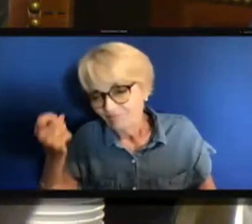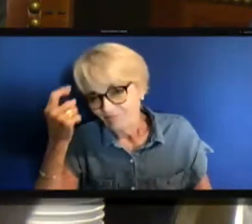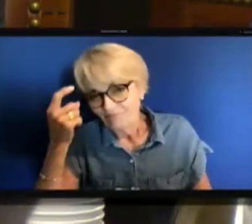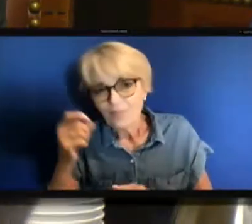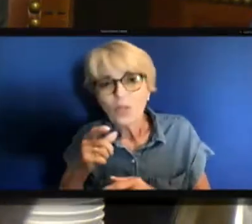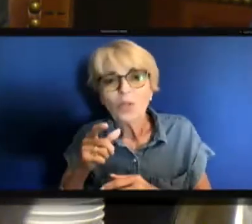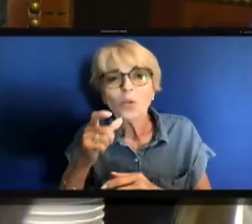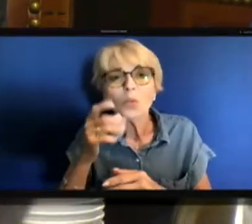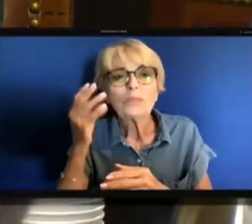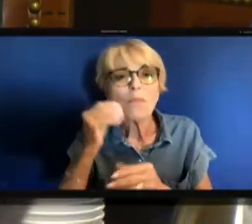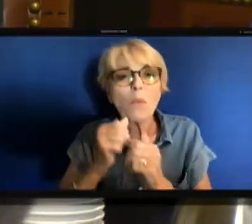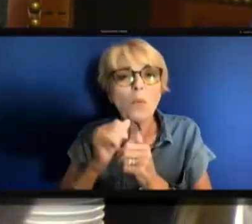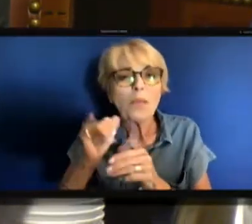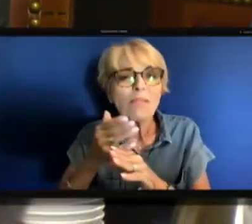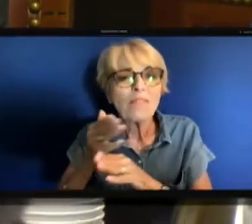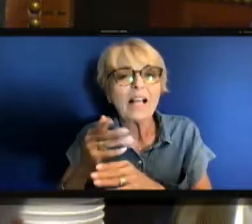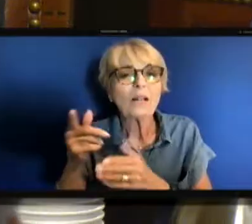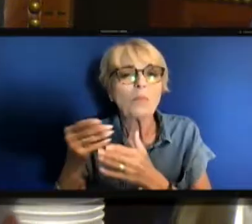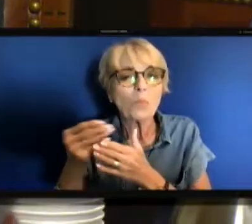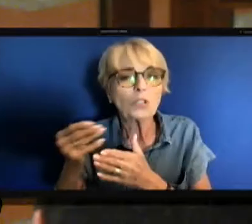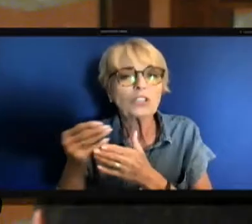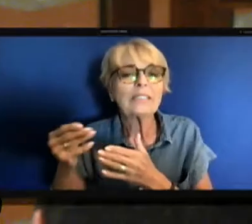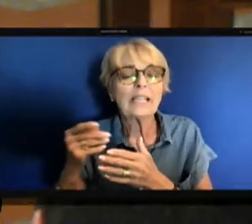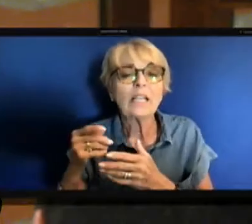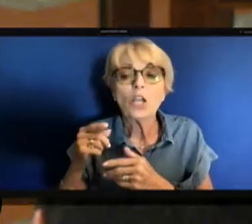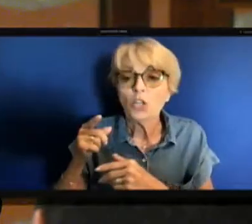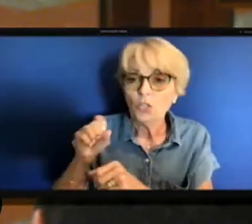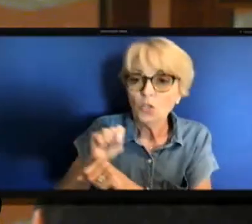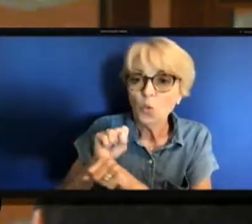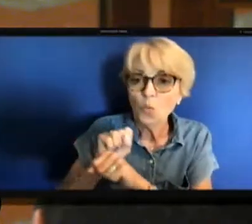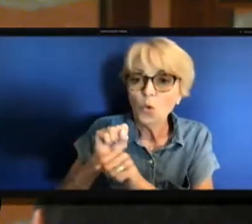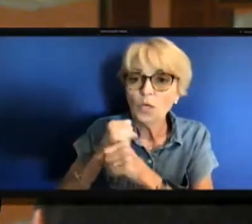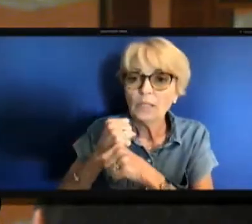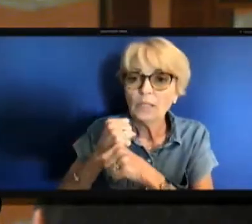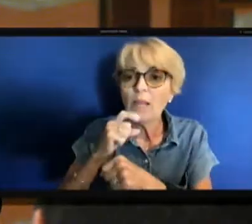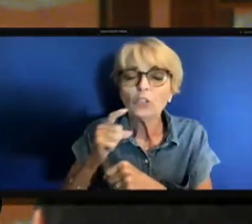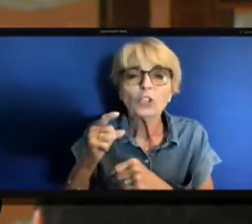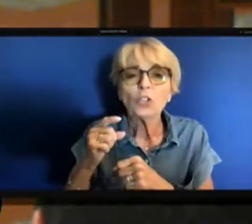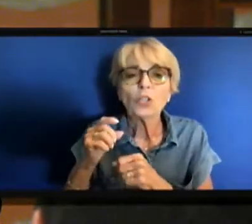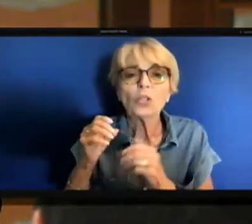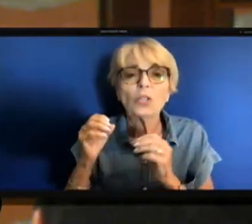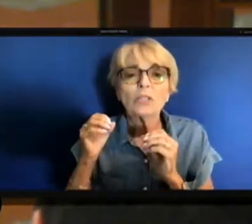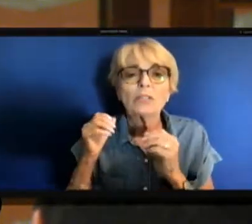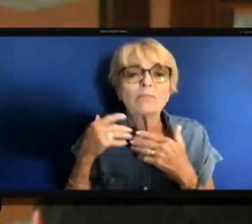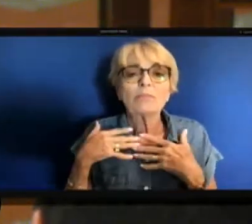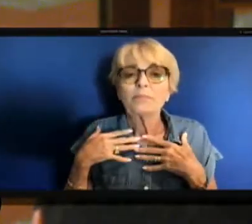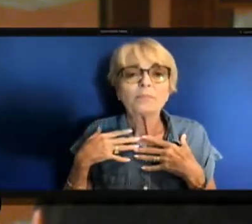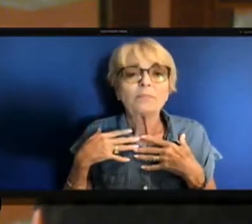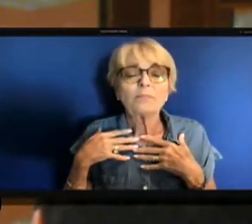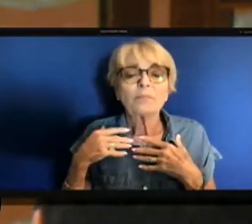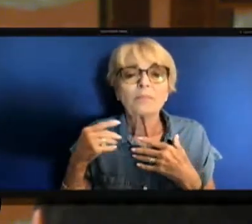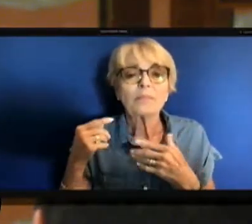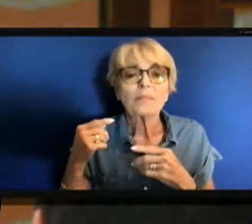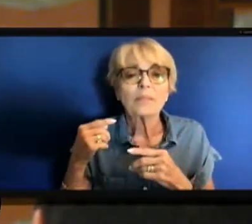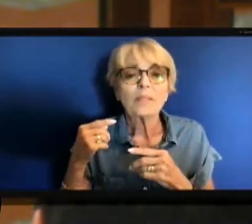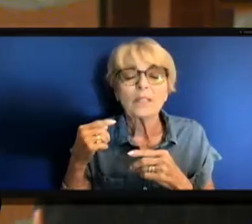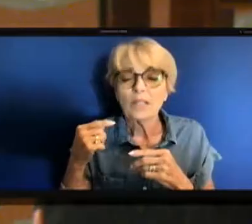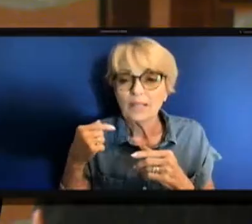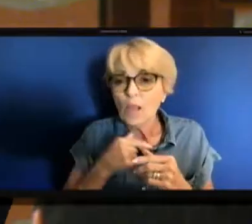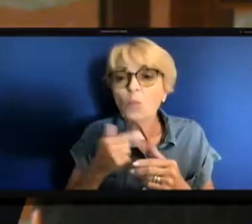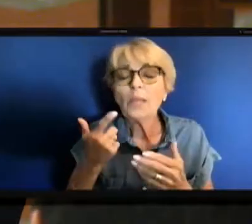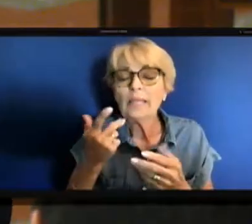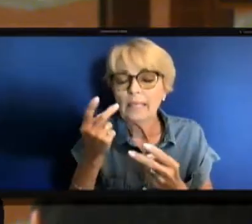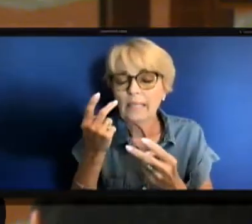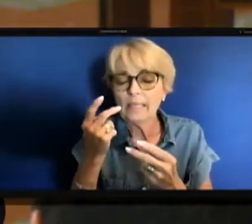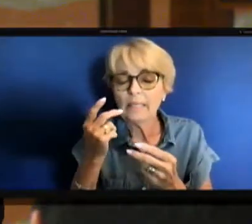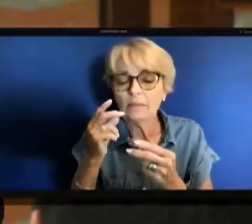they're purchasing or what the RFP is offering. We work to make sure that no perspective that might be important is missed. Understood. But we don't